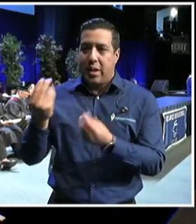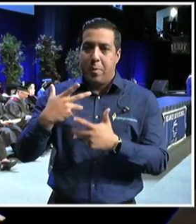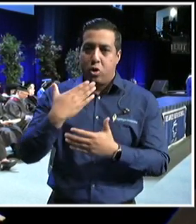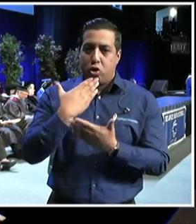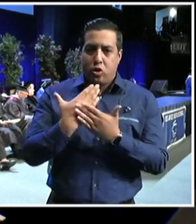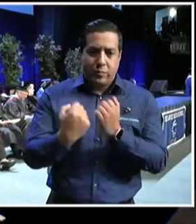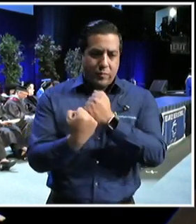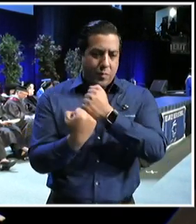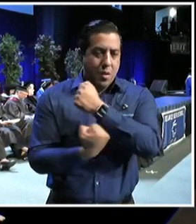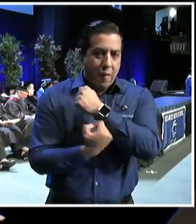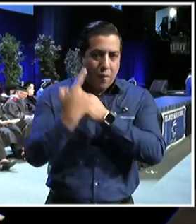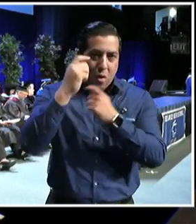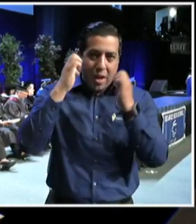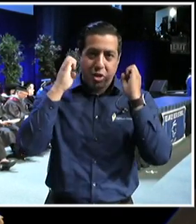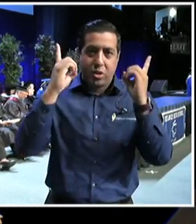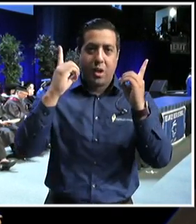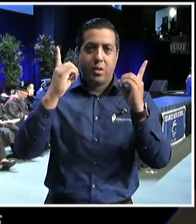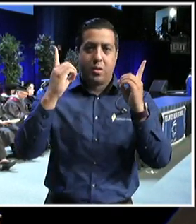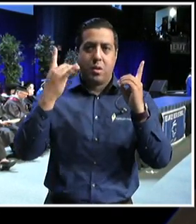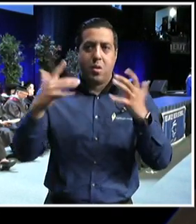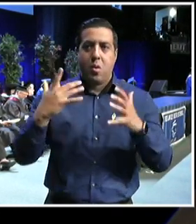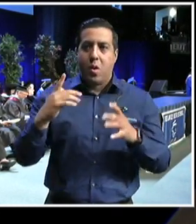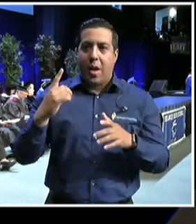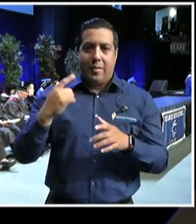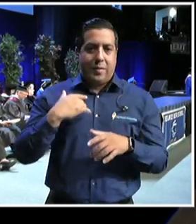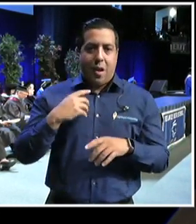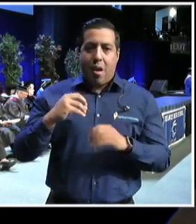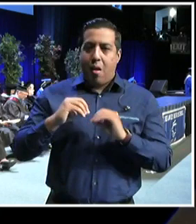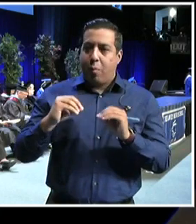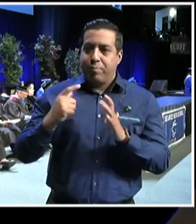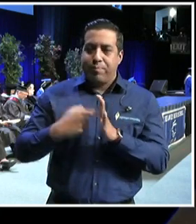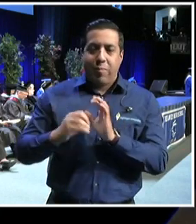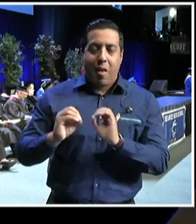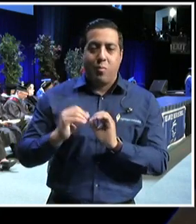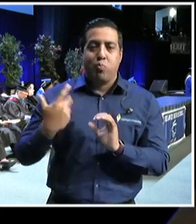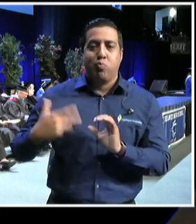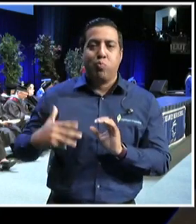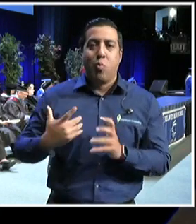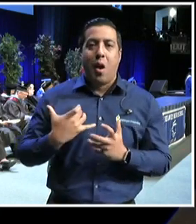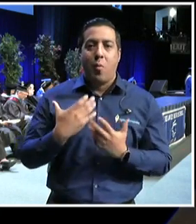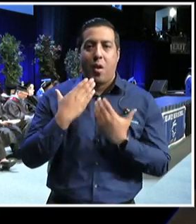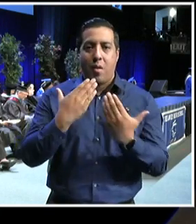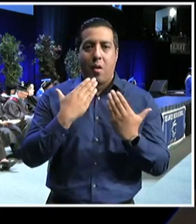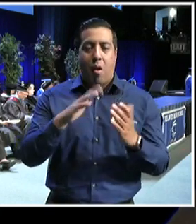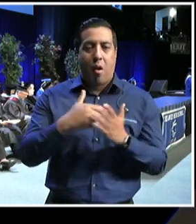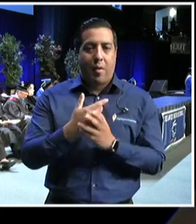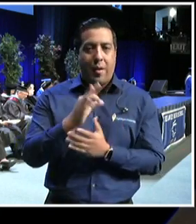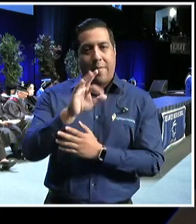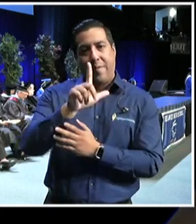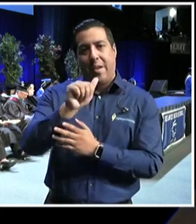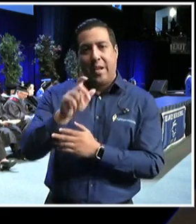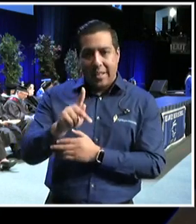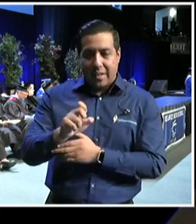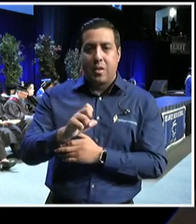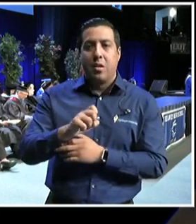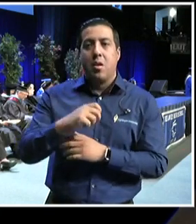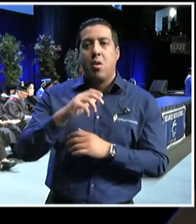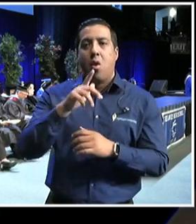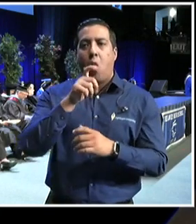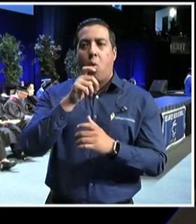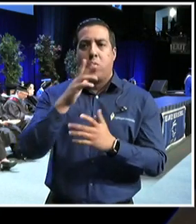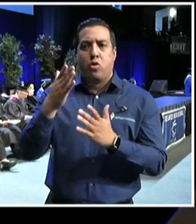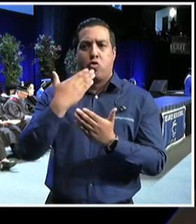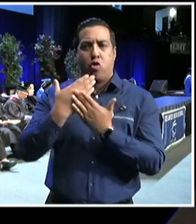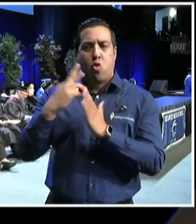an education that is extremely priceless to me. I'd like to thank Mr. Flake and Mr. Willems for being stupendous